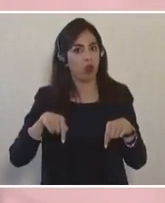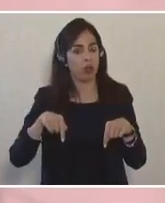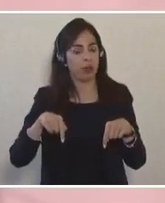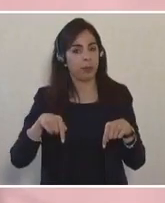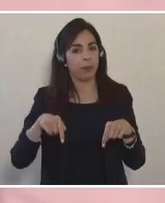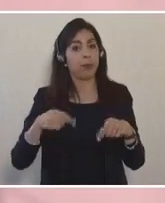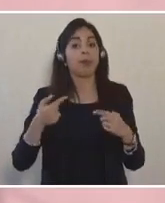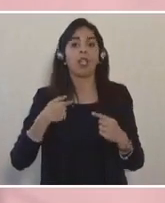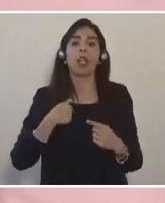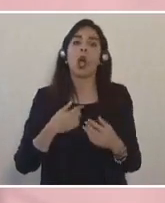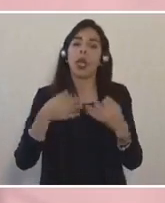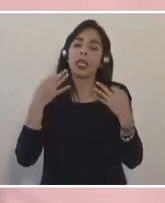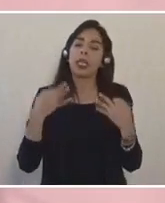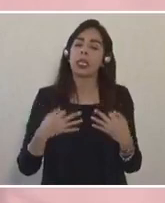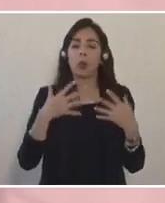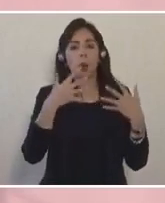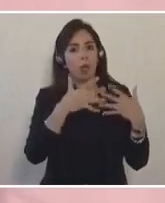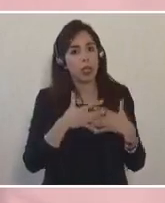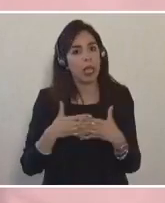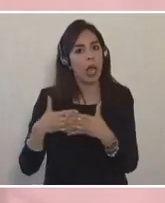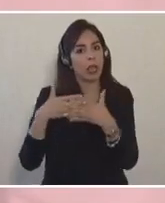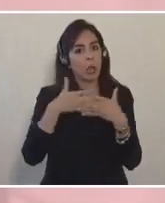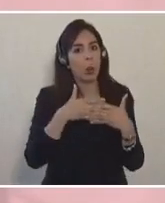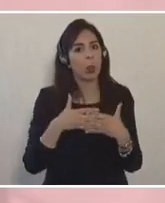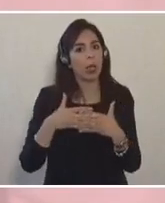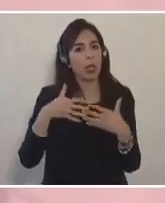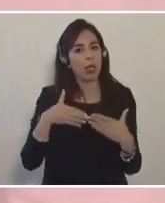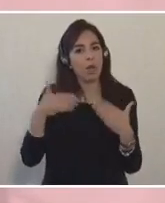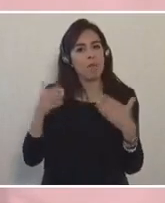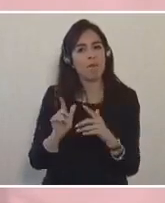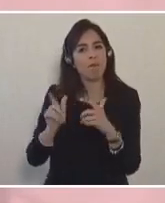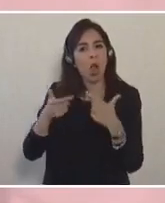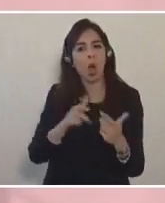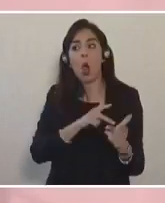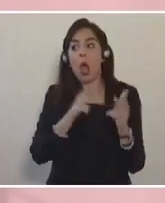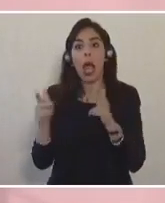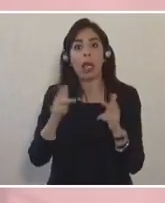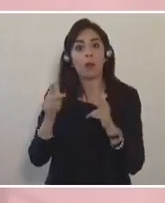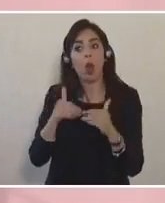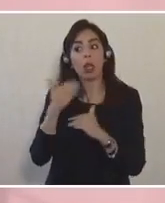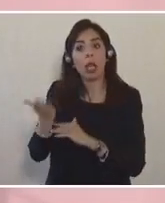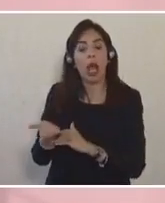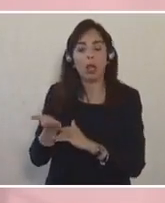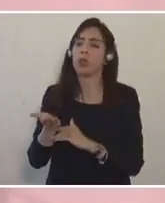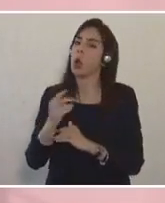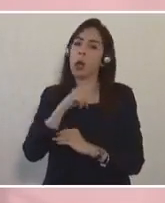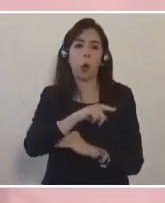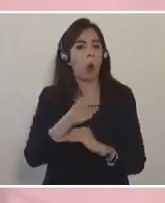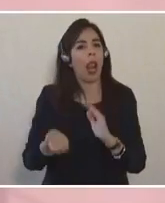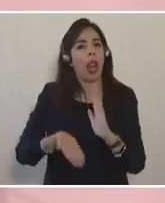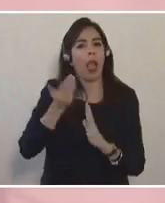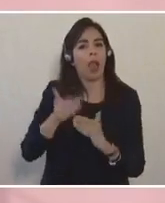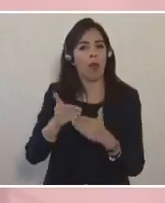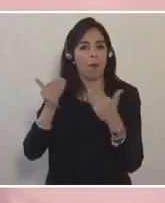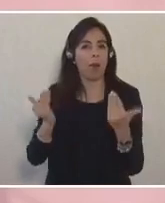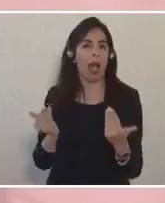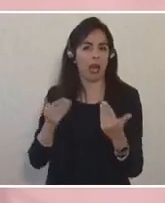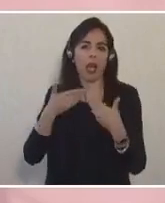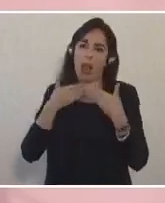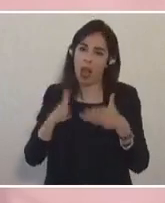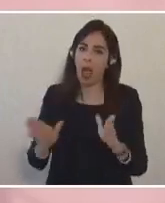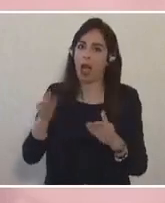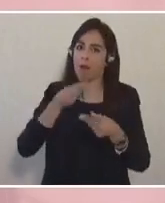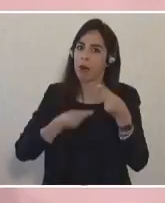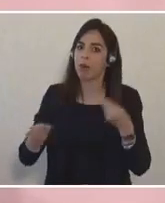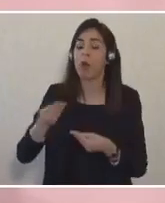take them off, will lift them off, because there's plenty of vaccines right now. Most of the population has been